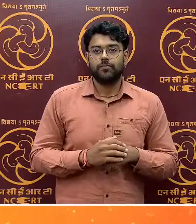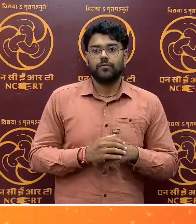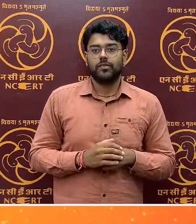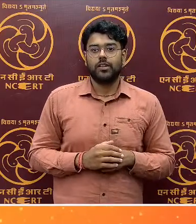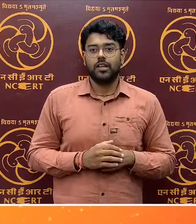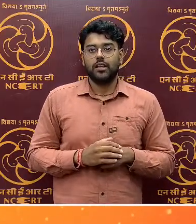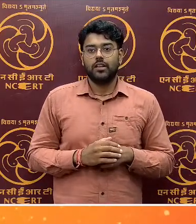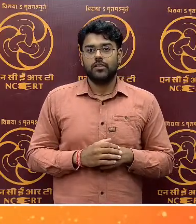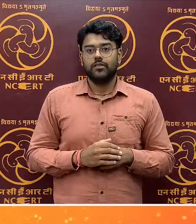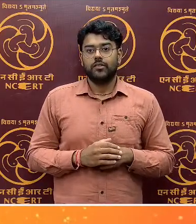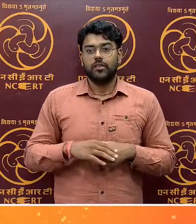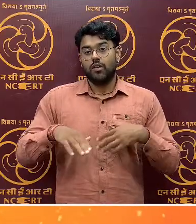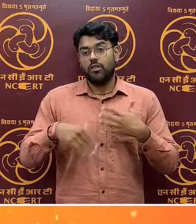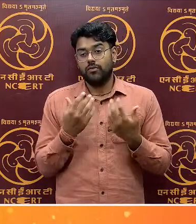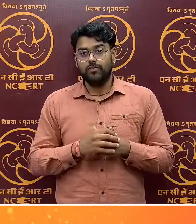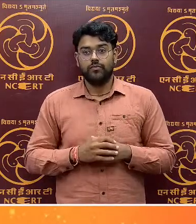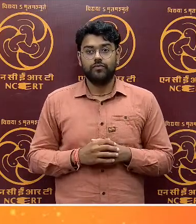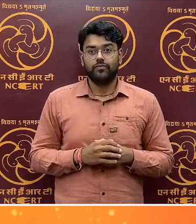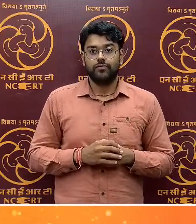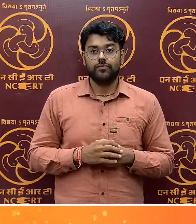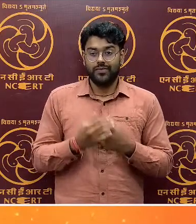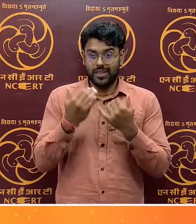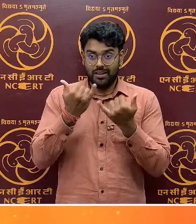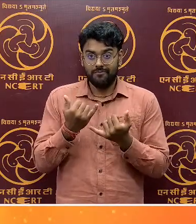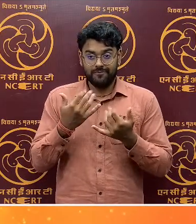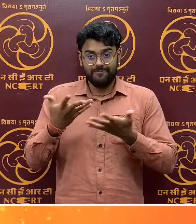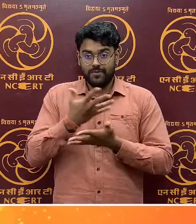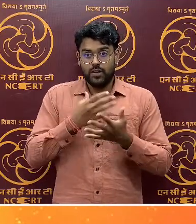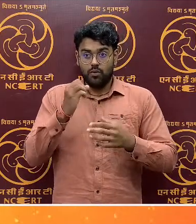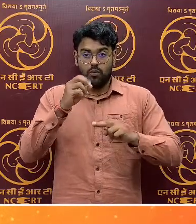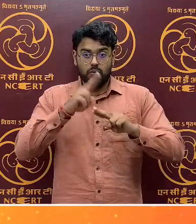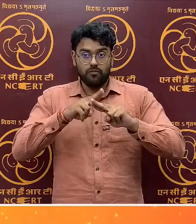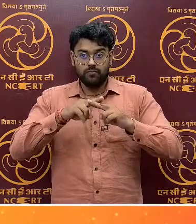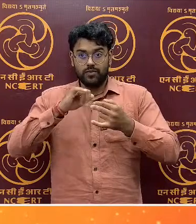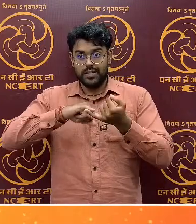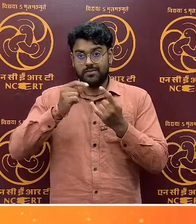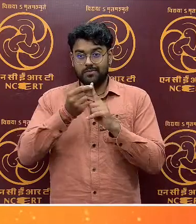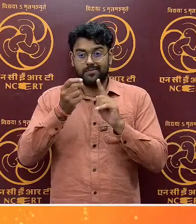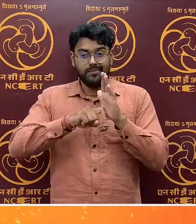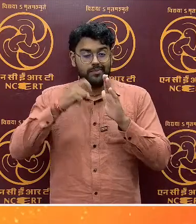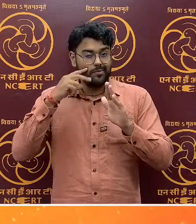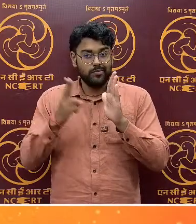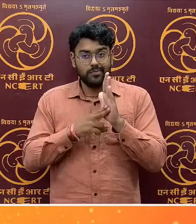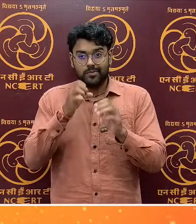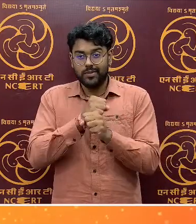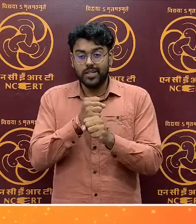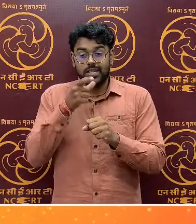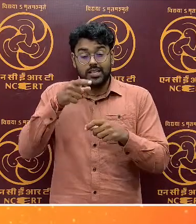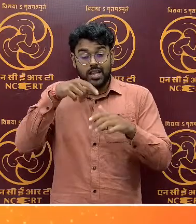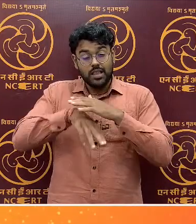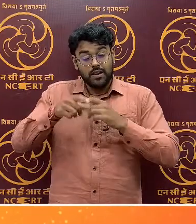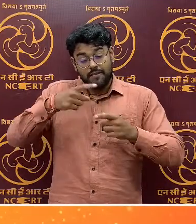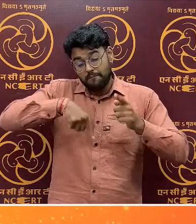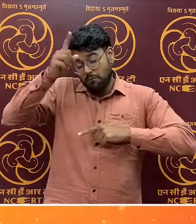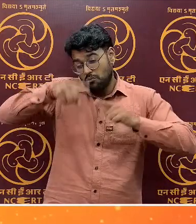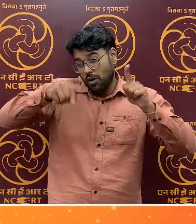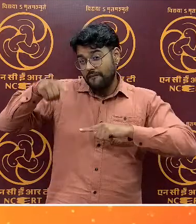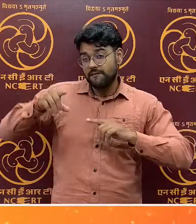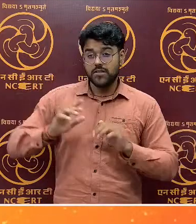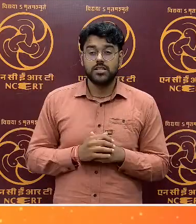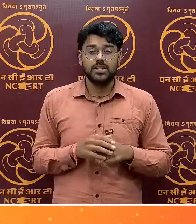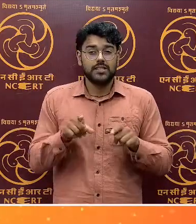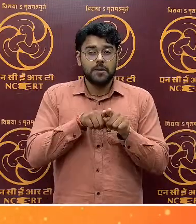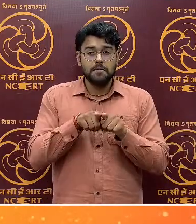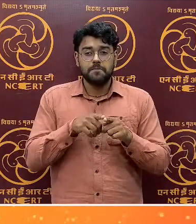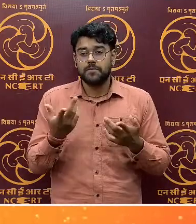of offsprings, so offsprings, they will be having diverse characteristics. Yeah. Like